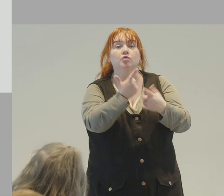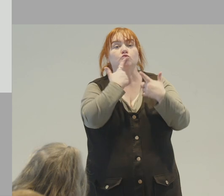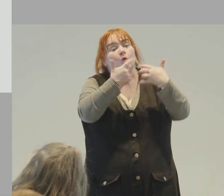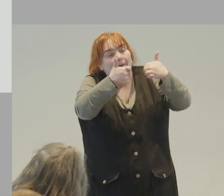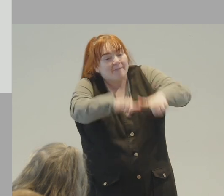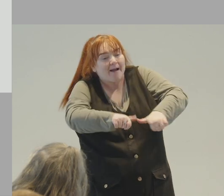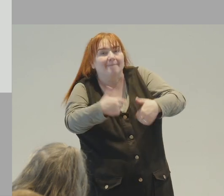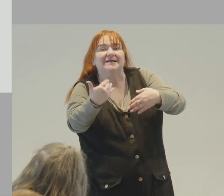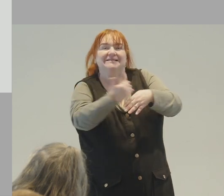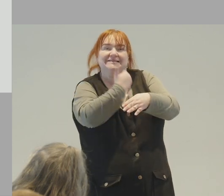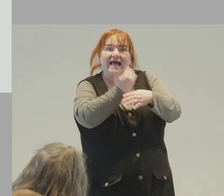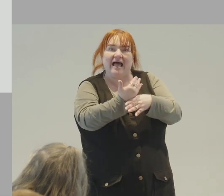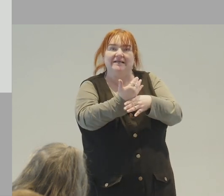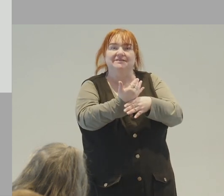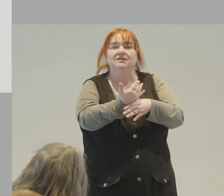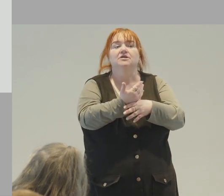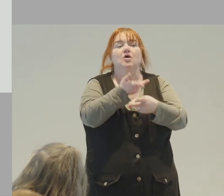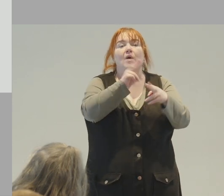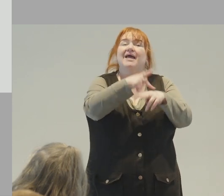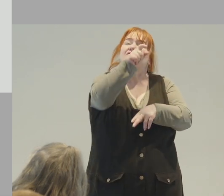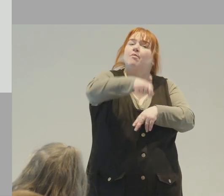has a chronic fatigue syndrome